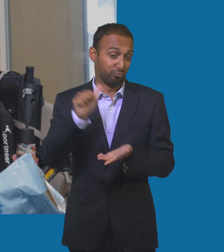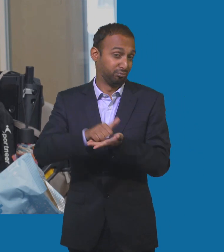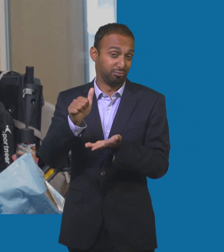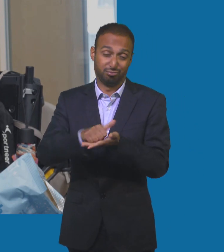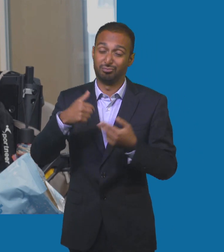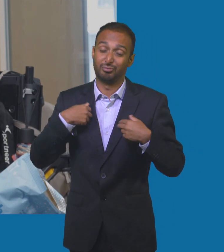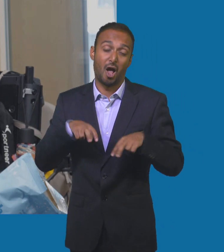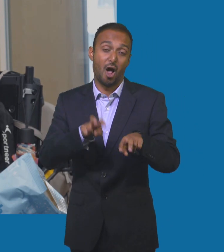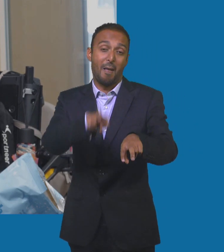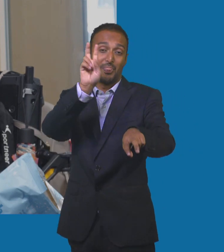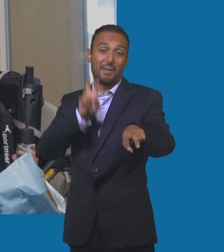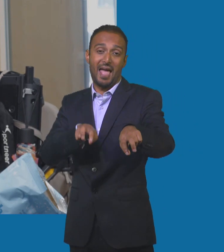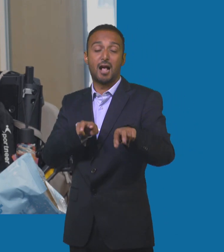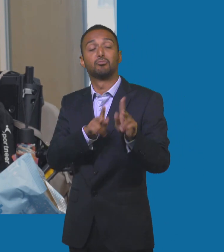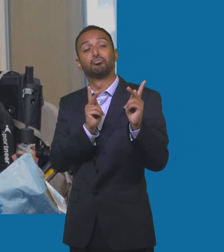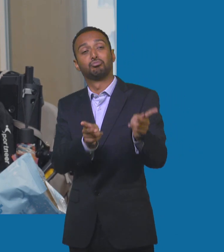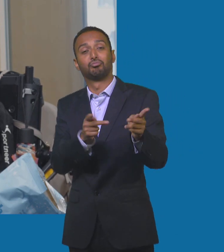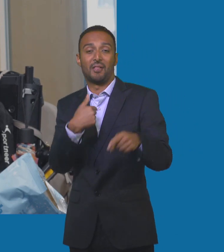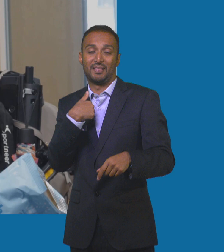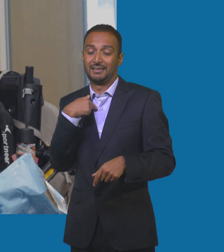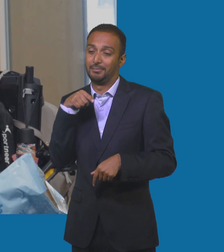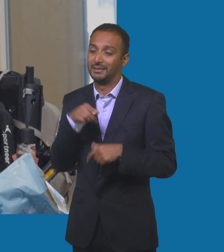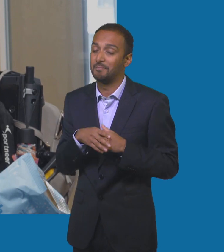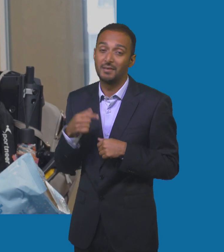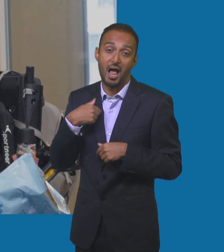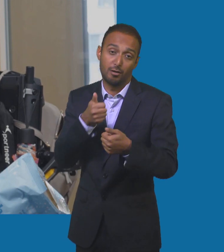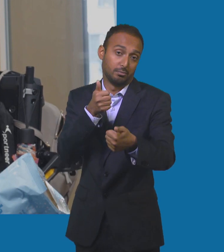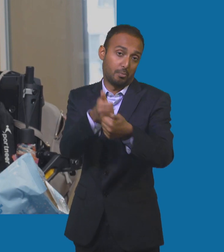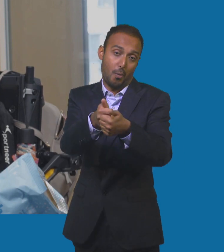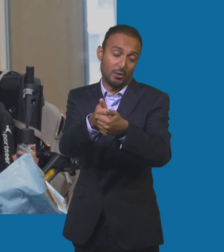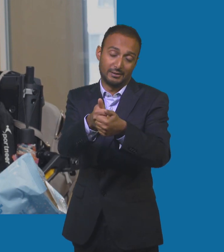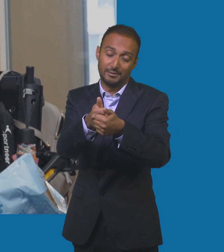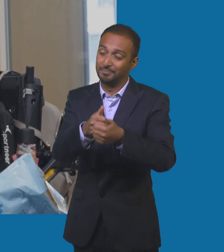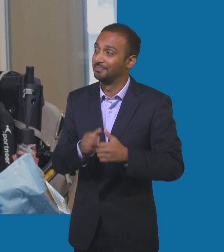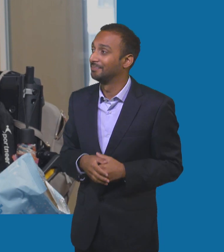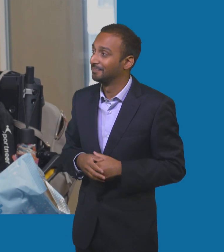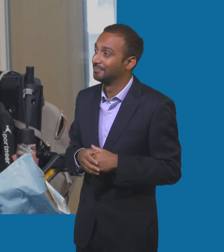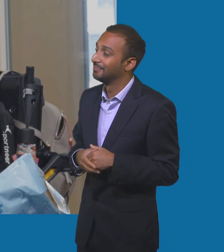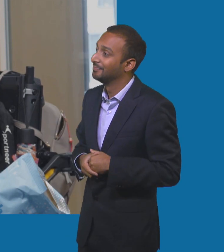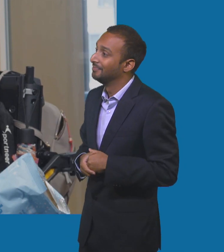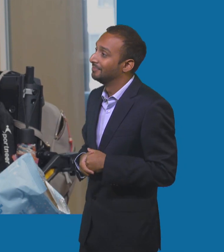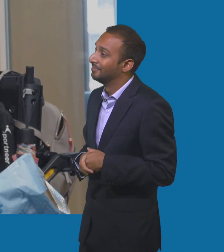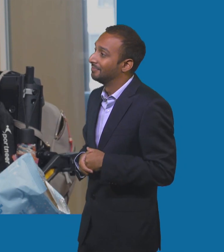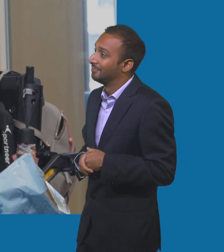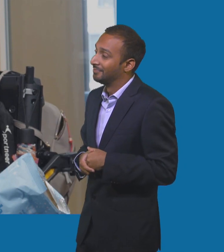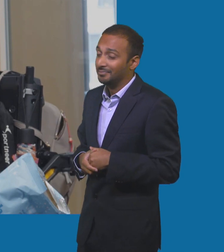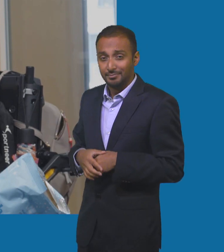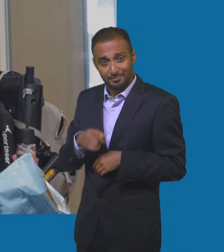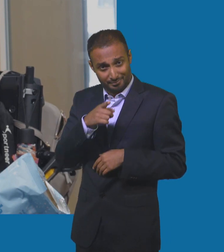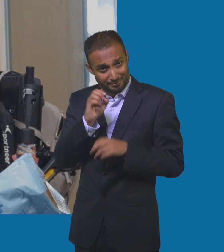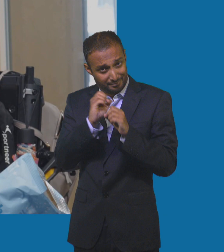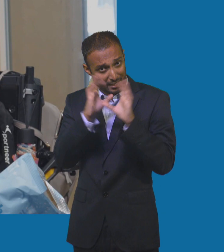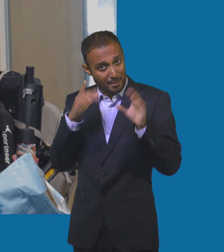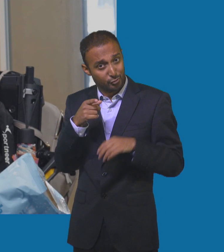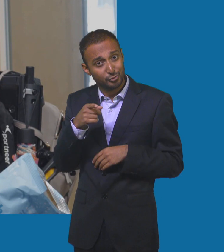works Yes, out. absolutely. I'll be your sponsor, okay? Yeah. Fantastic. Amazing. Great. Brilliant. Can you imagine, Matt?